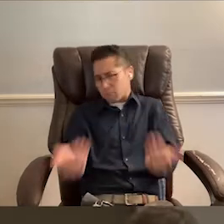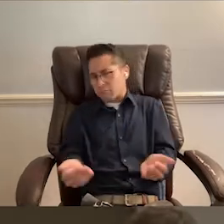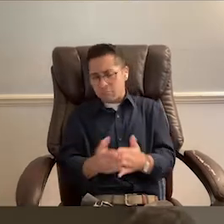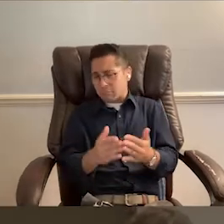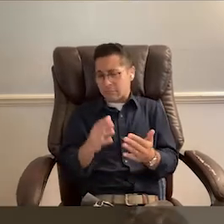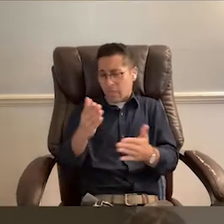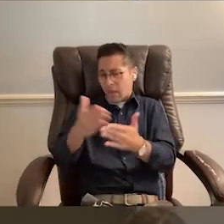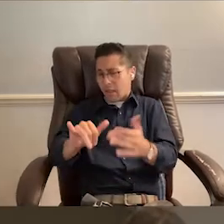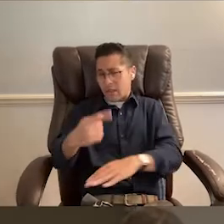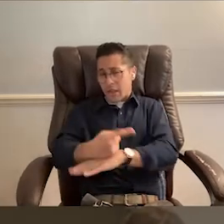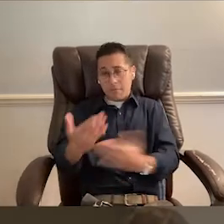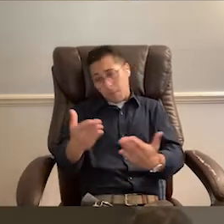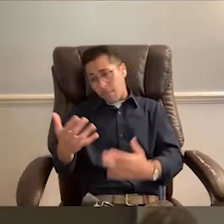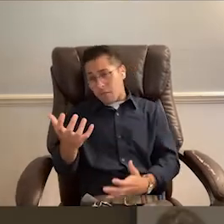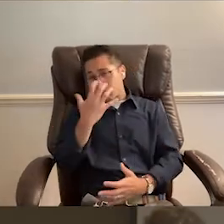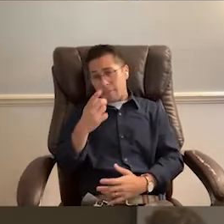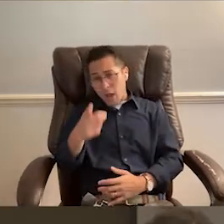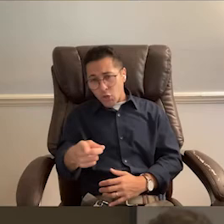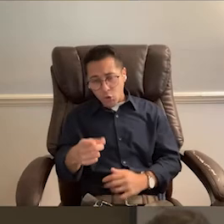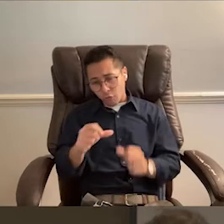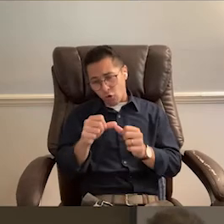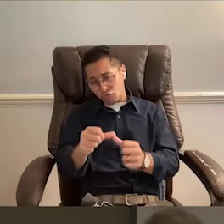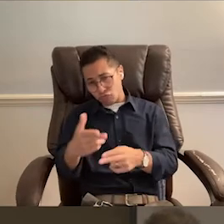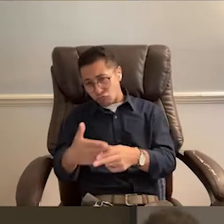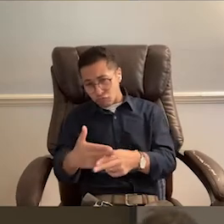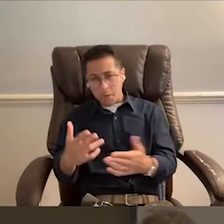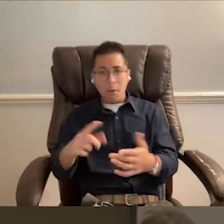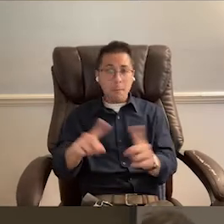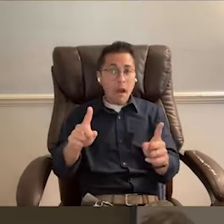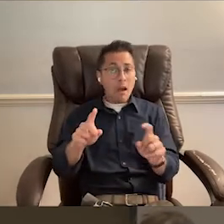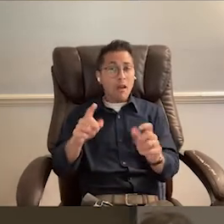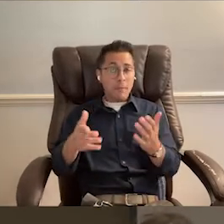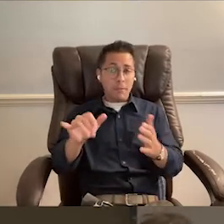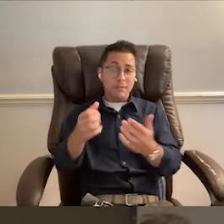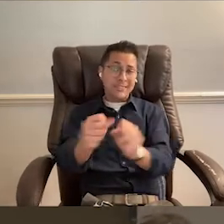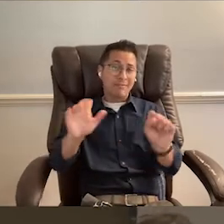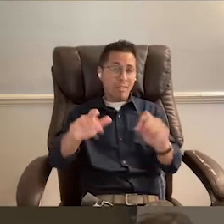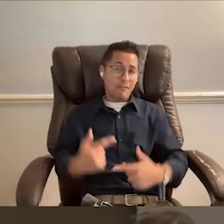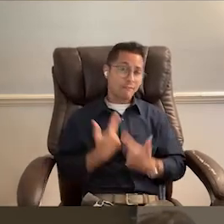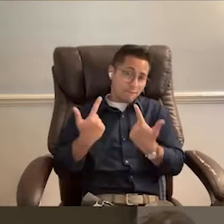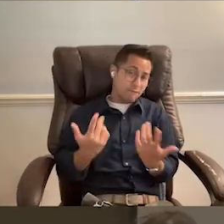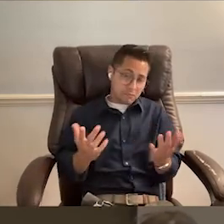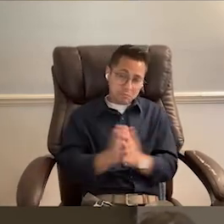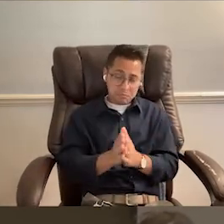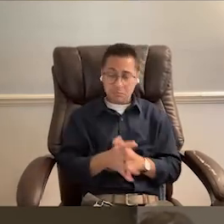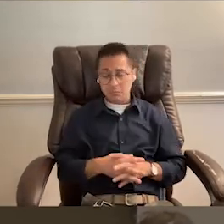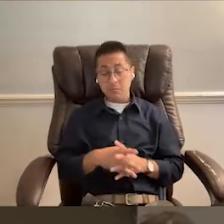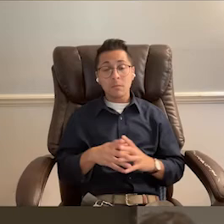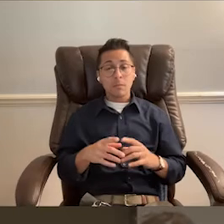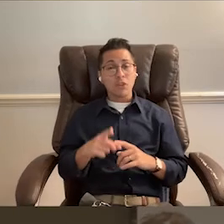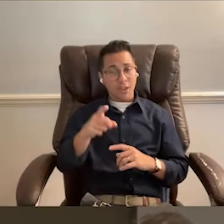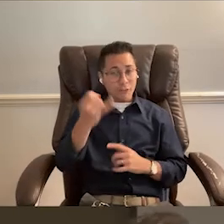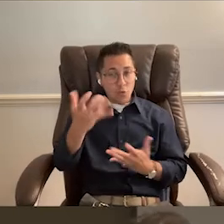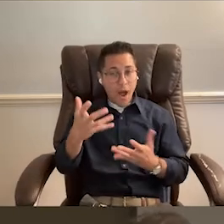and if you feel pushing your child is obviously worth it, then push it, because at the end of the day they may be mad at you for however long,